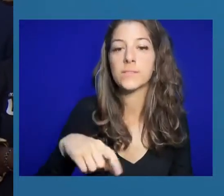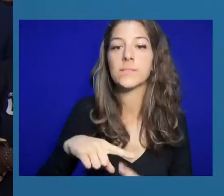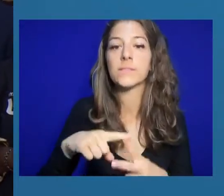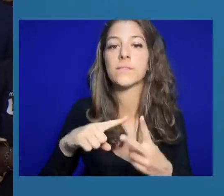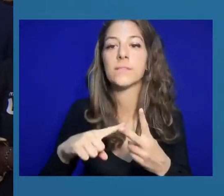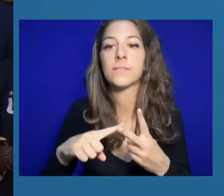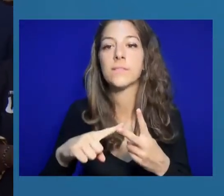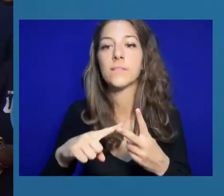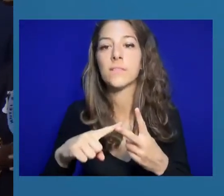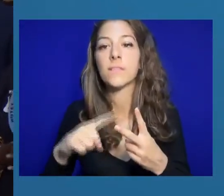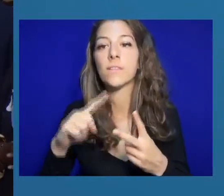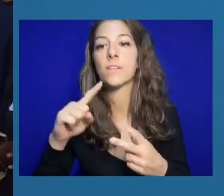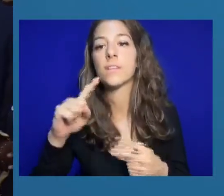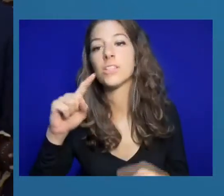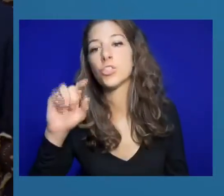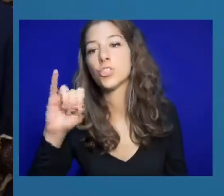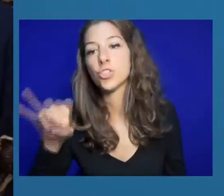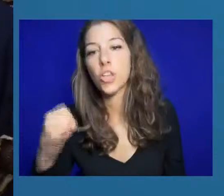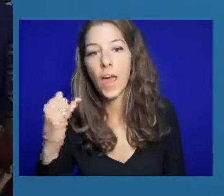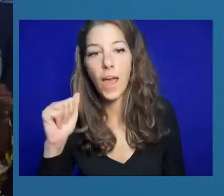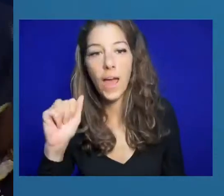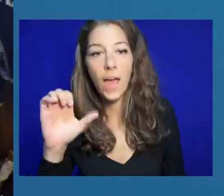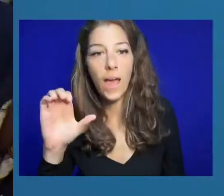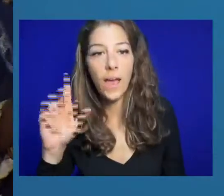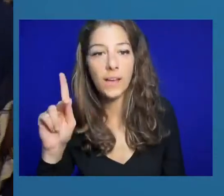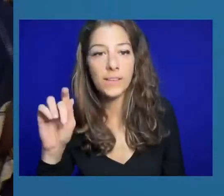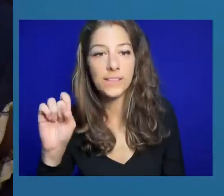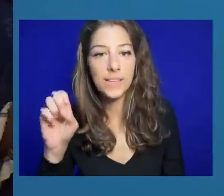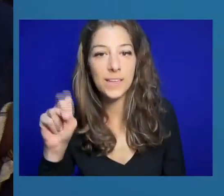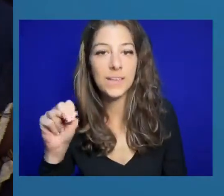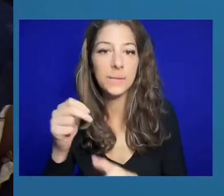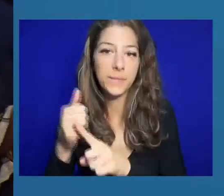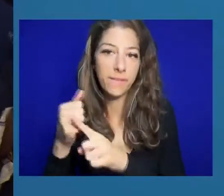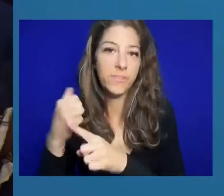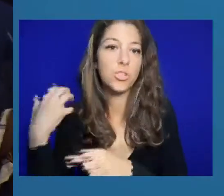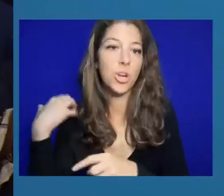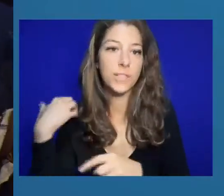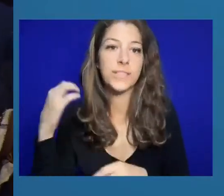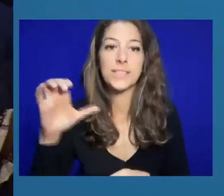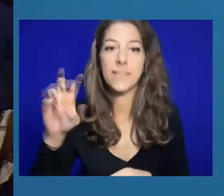Senator Jackson, who chairs Civil Service and Pensions,